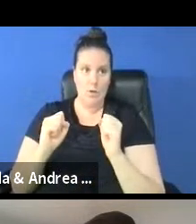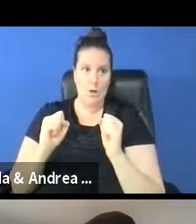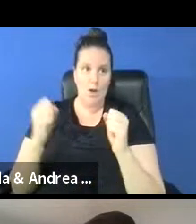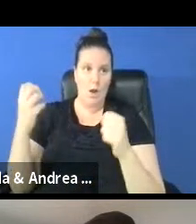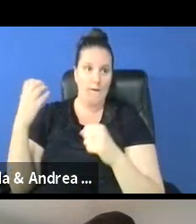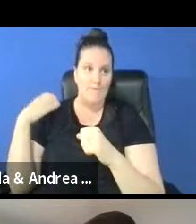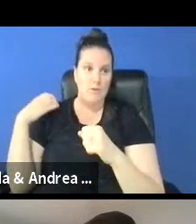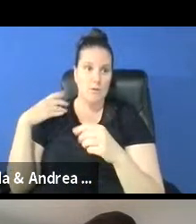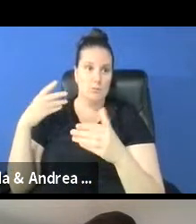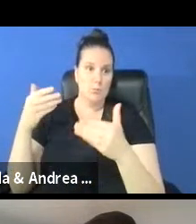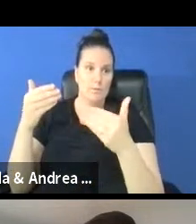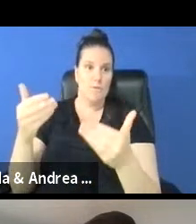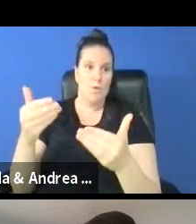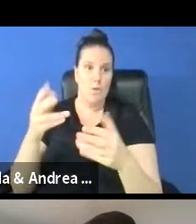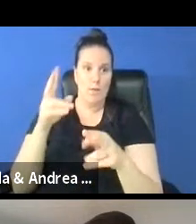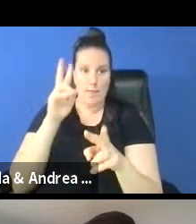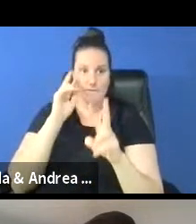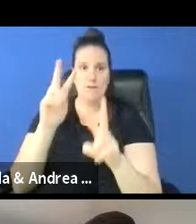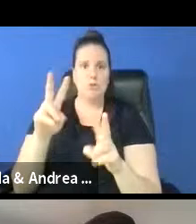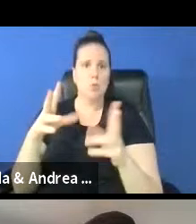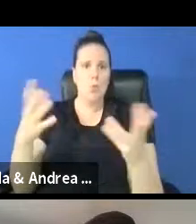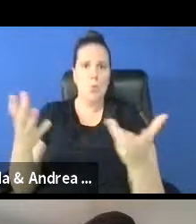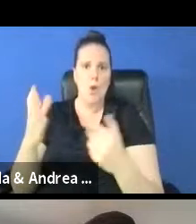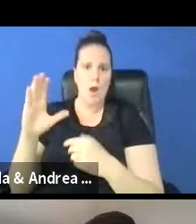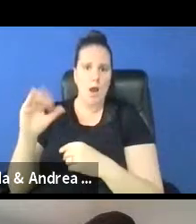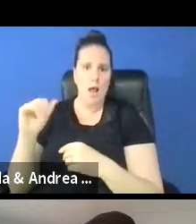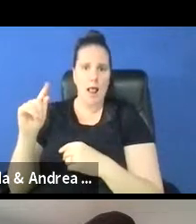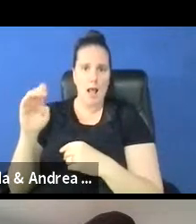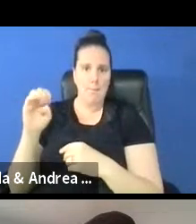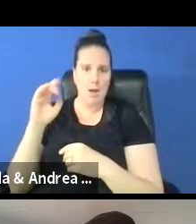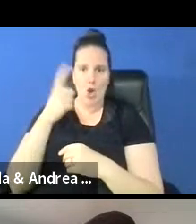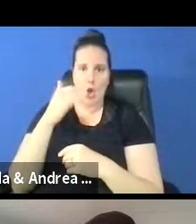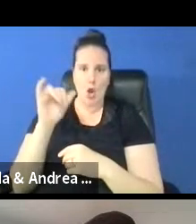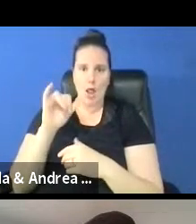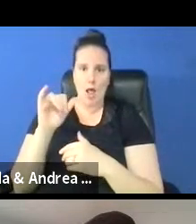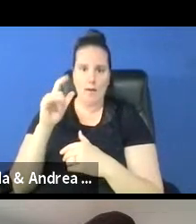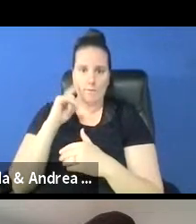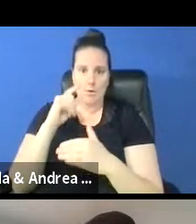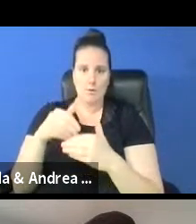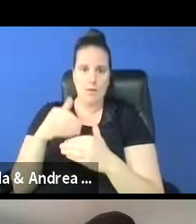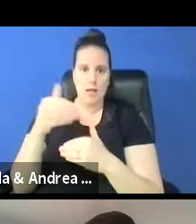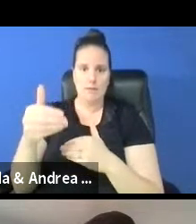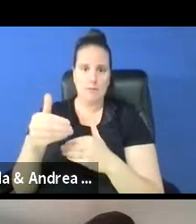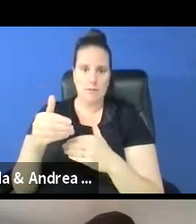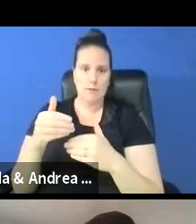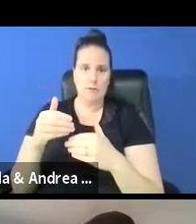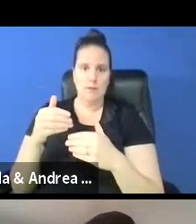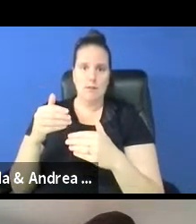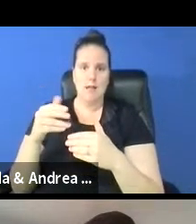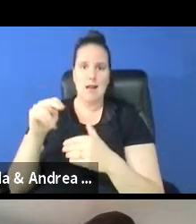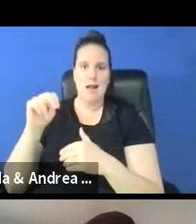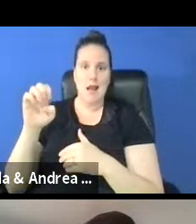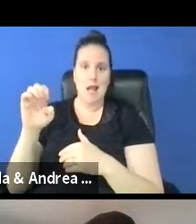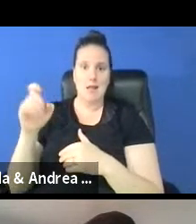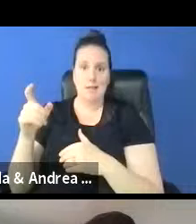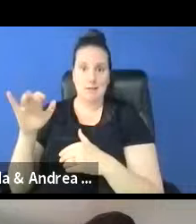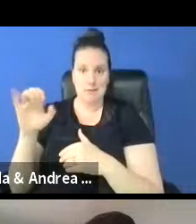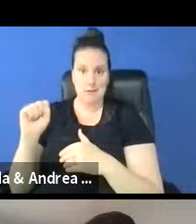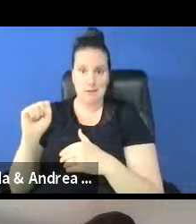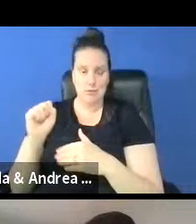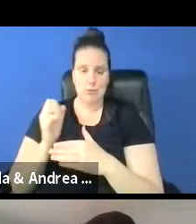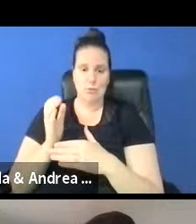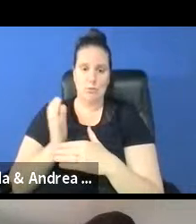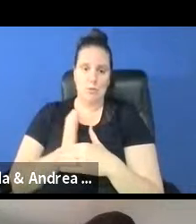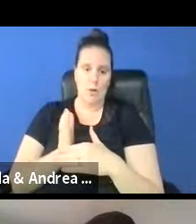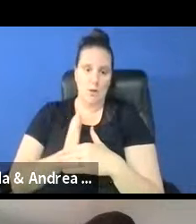forward the vision for what climate will look like and the nexus between climate and equity. So it